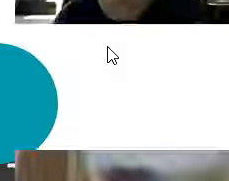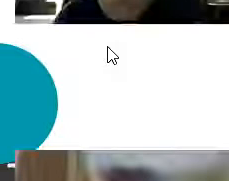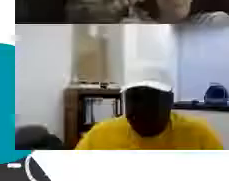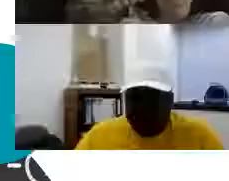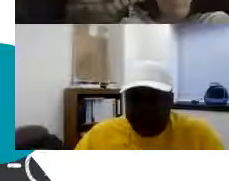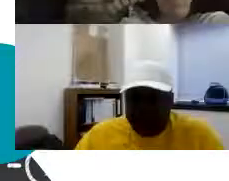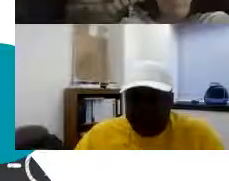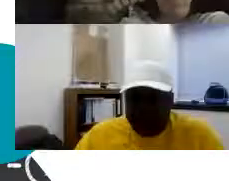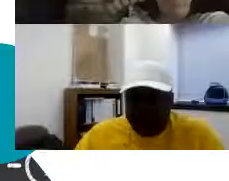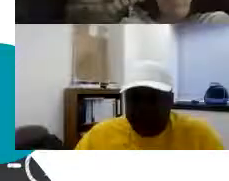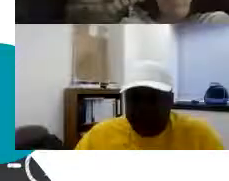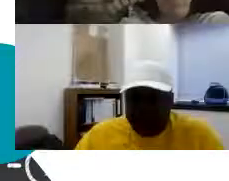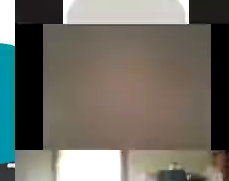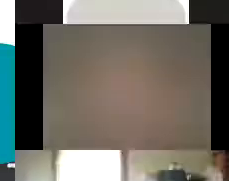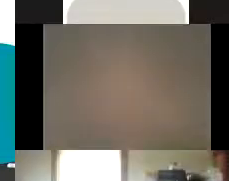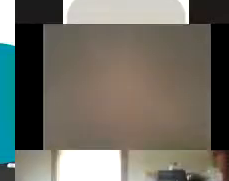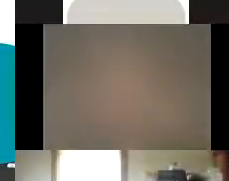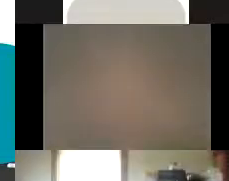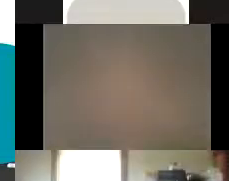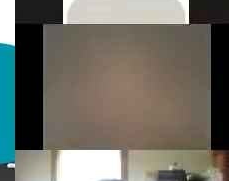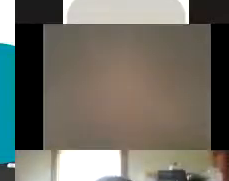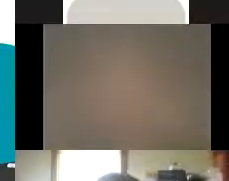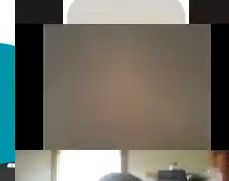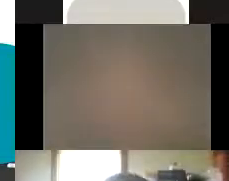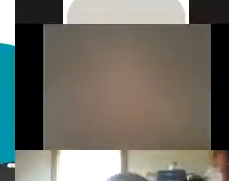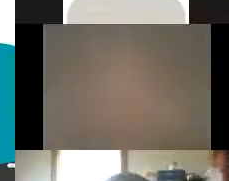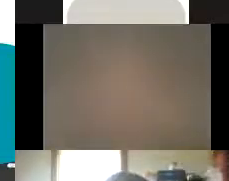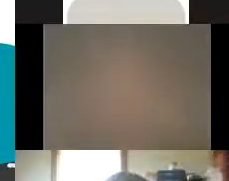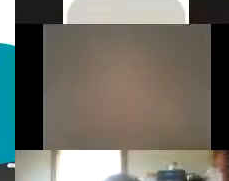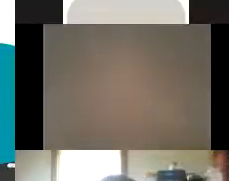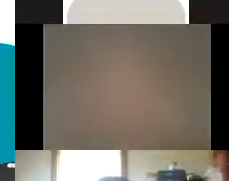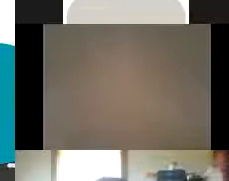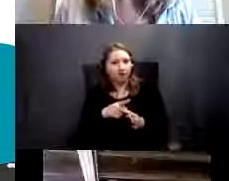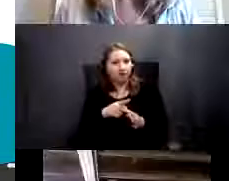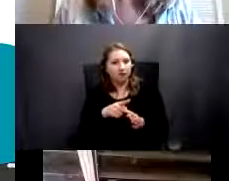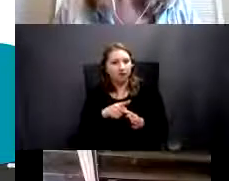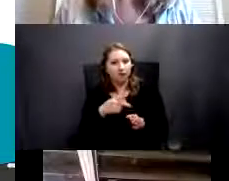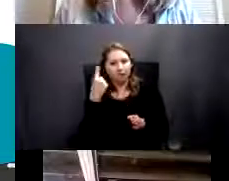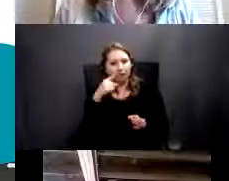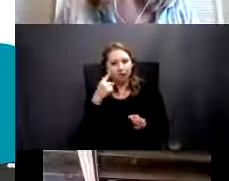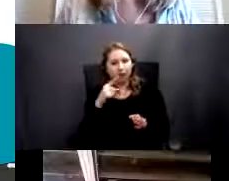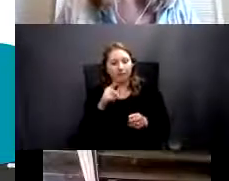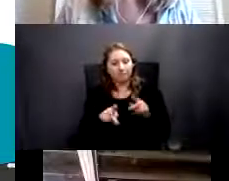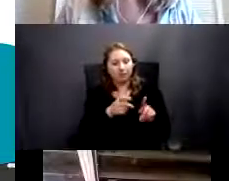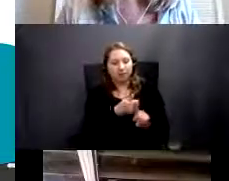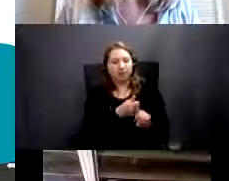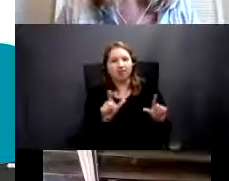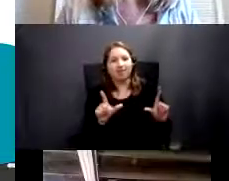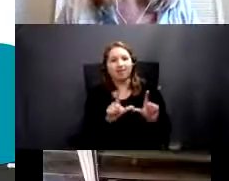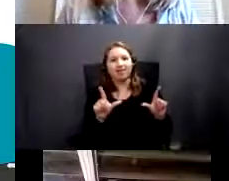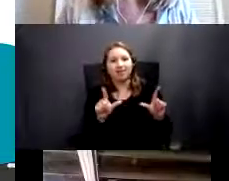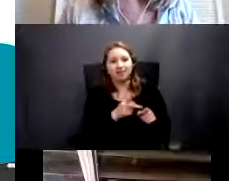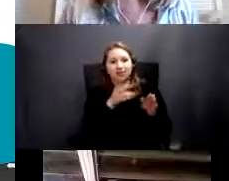of implied that that's for people who are licensed professionals.